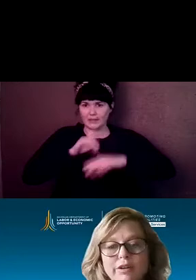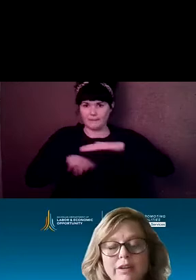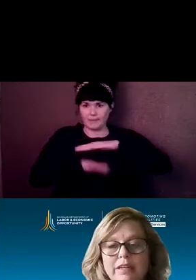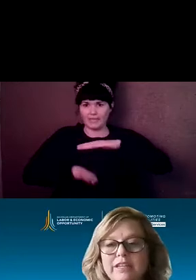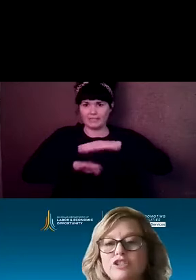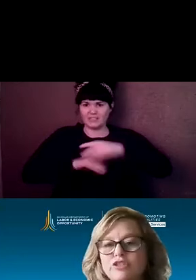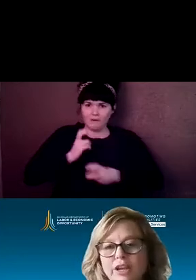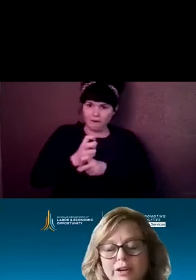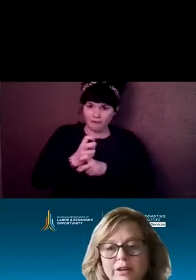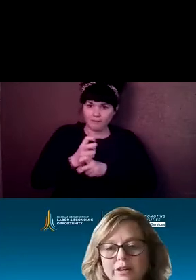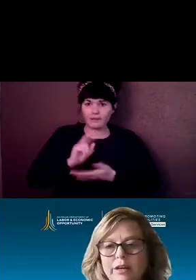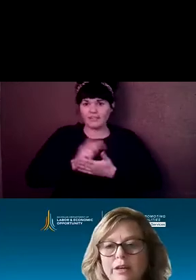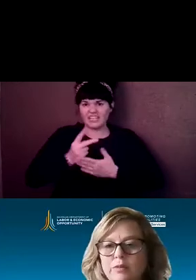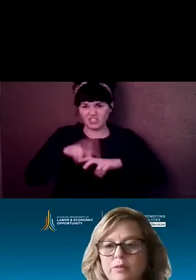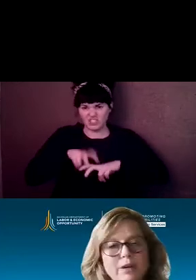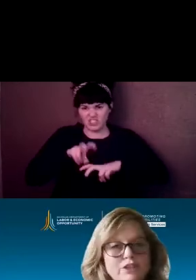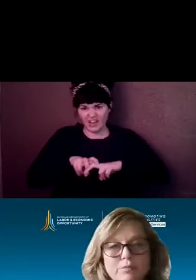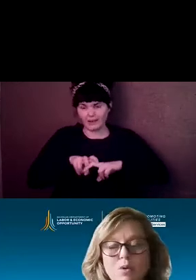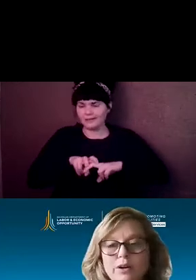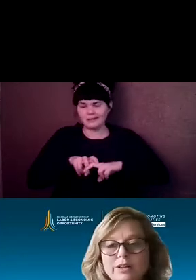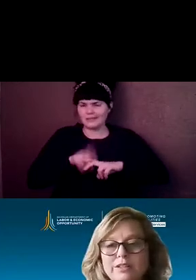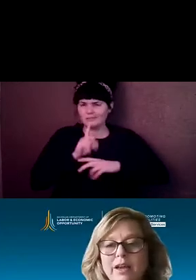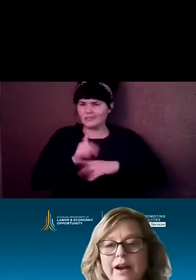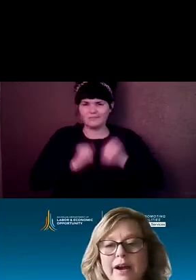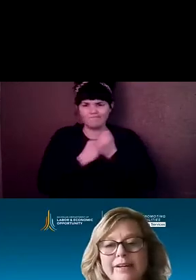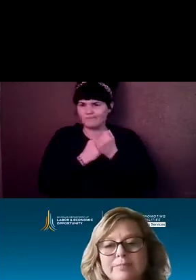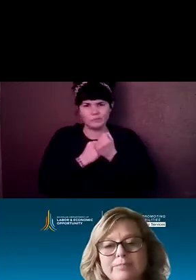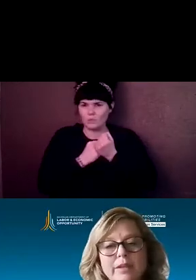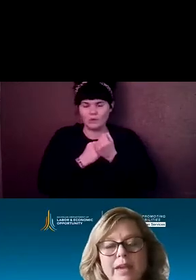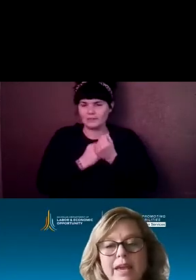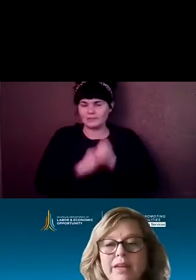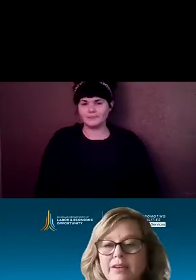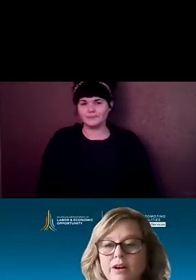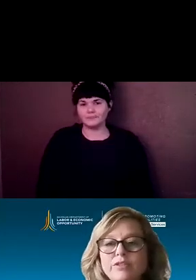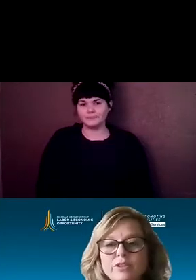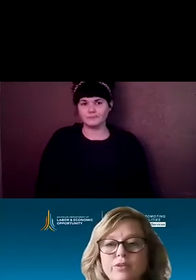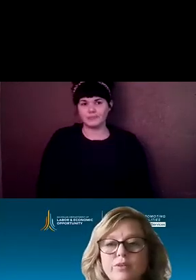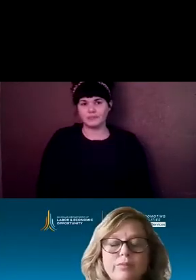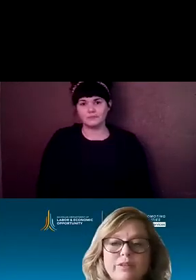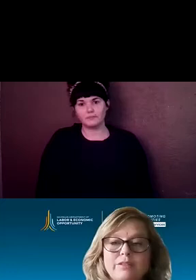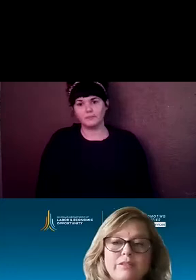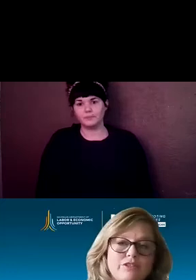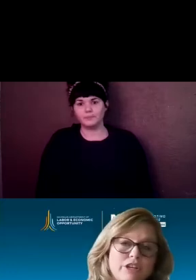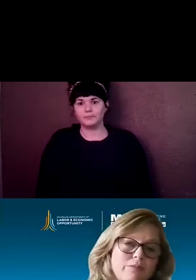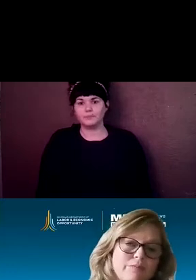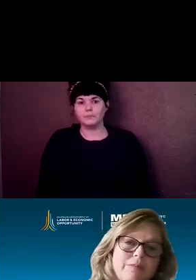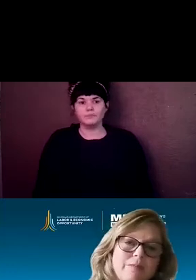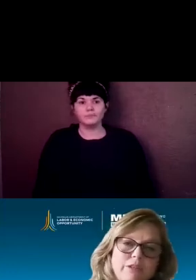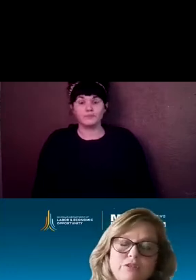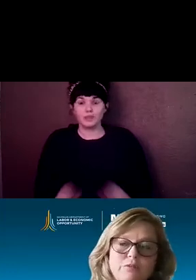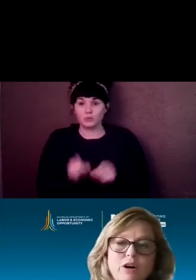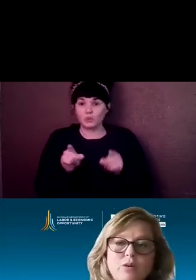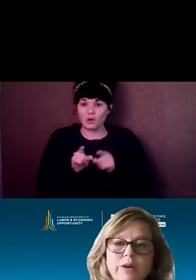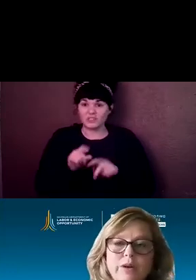hard kitchen chair, really not much support. And then also the chair was probably